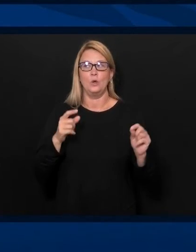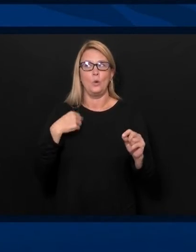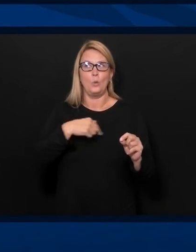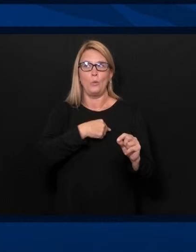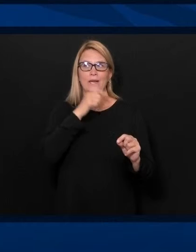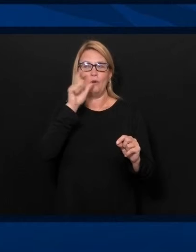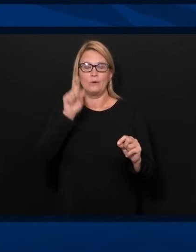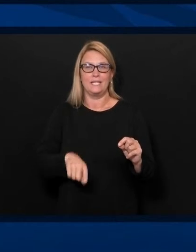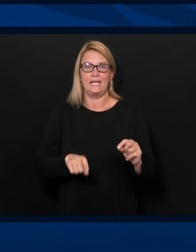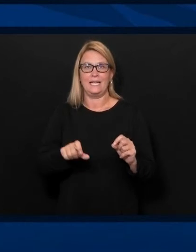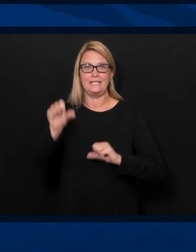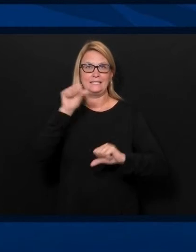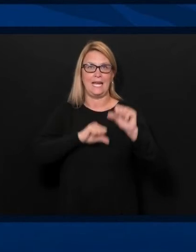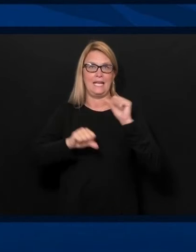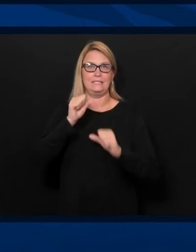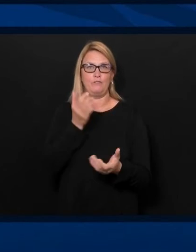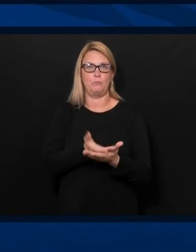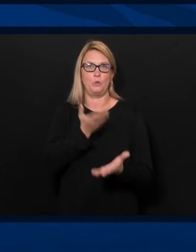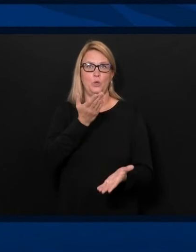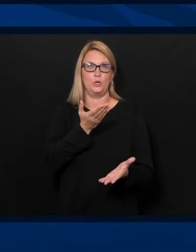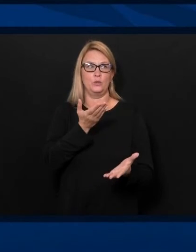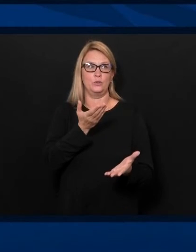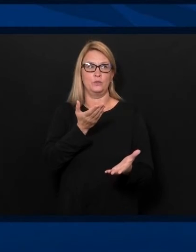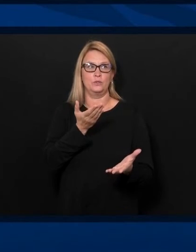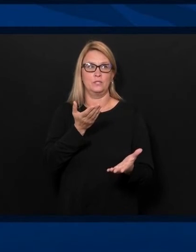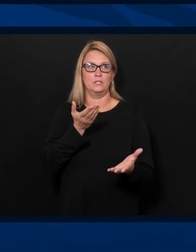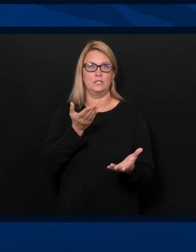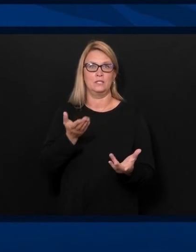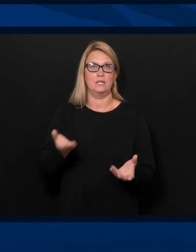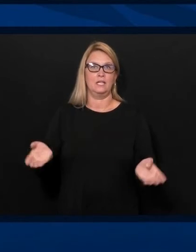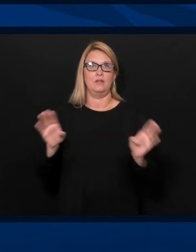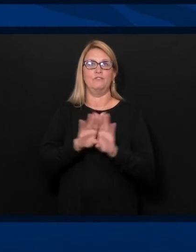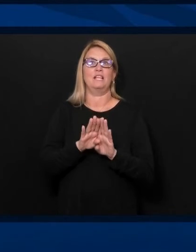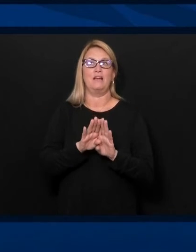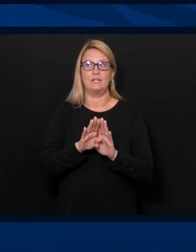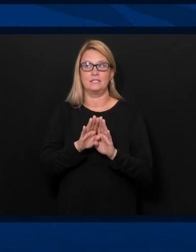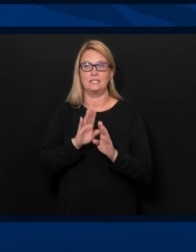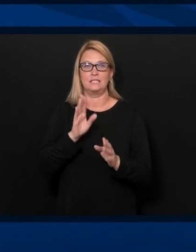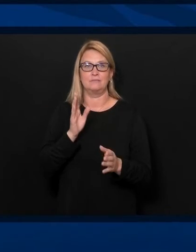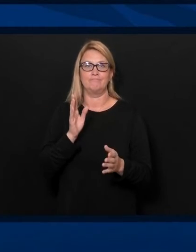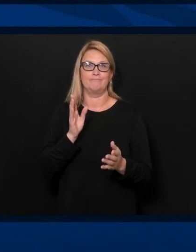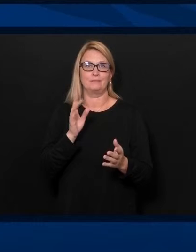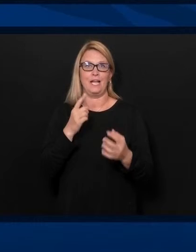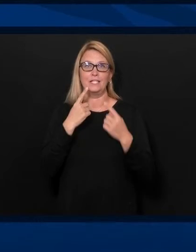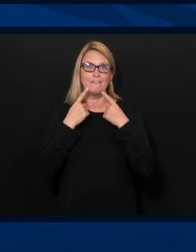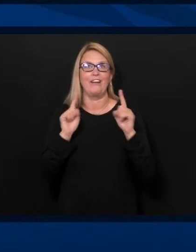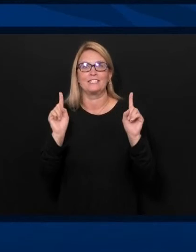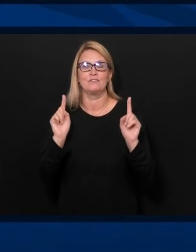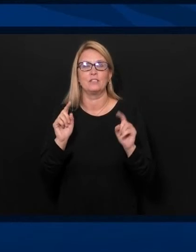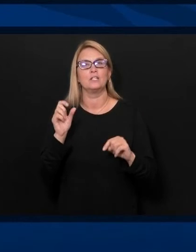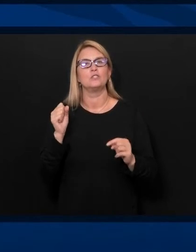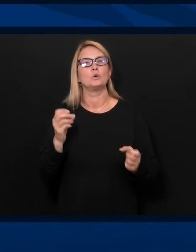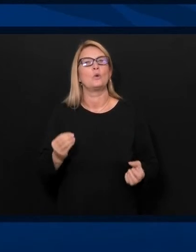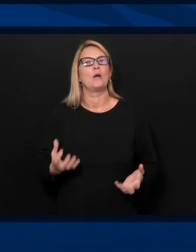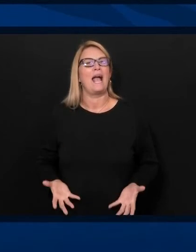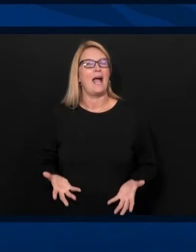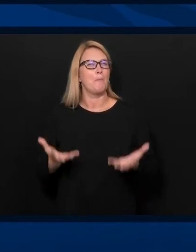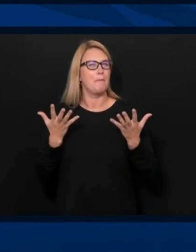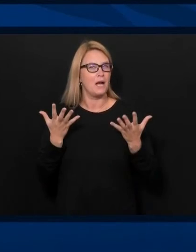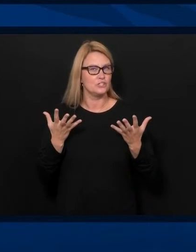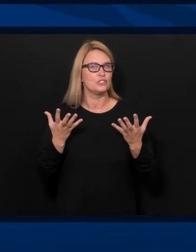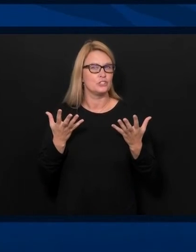proof of targeted shutting things down being effective. So my question to you is, how much do you